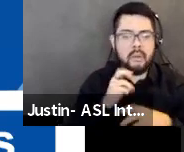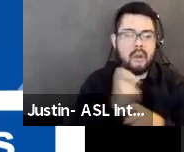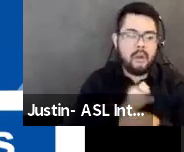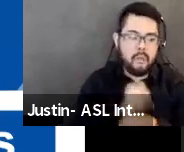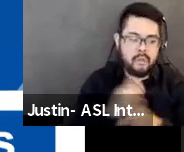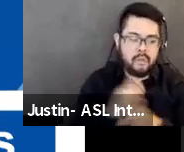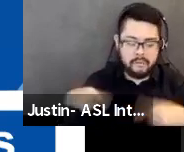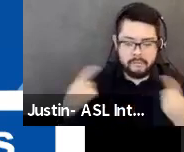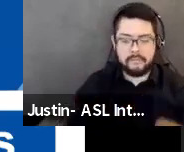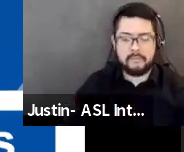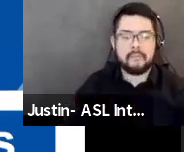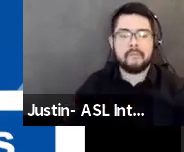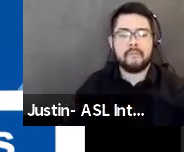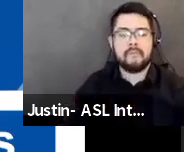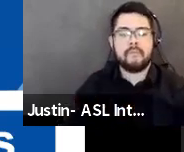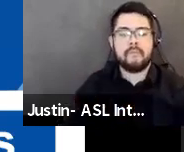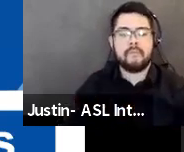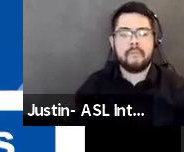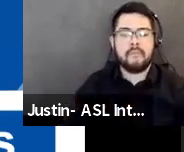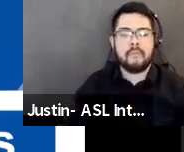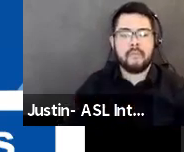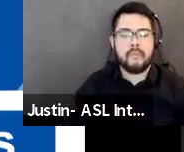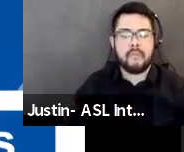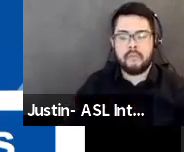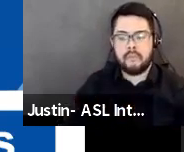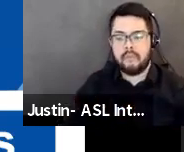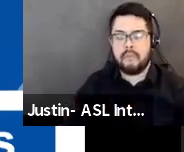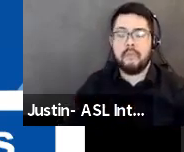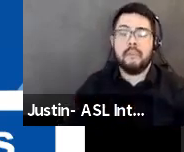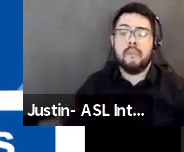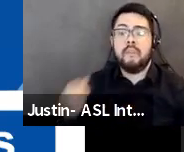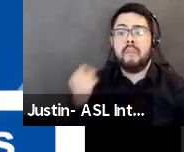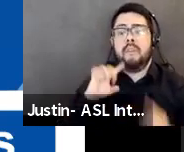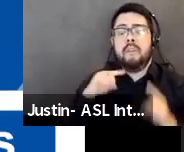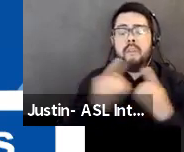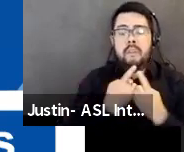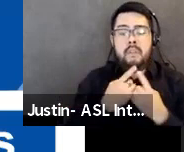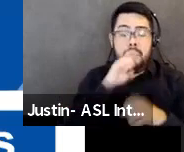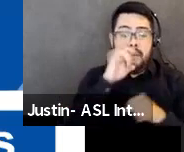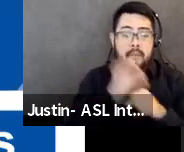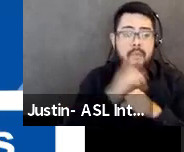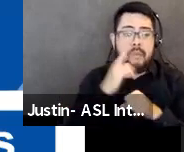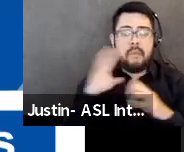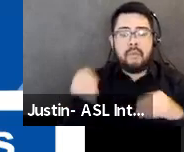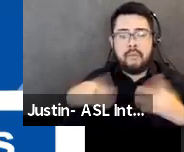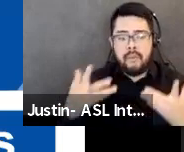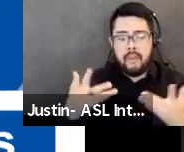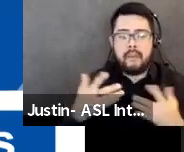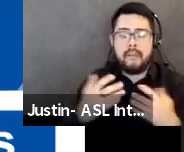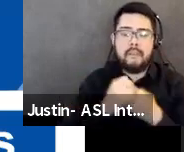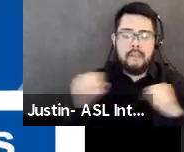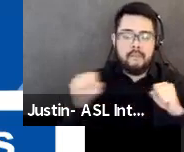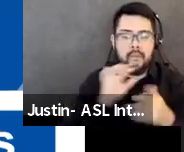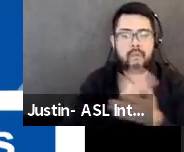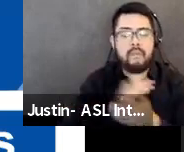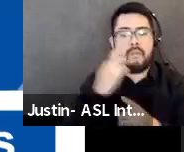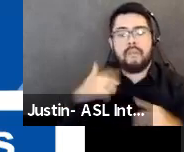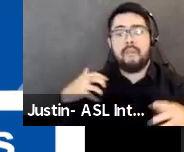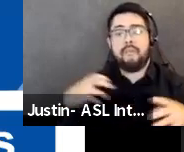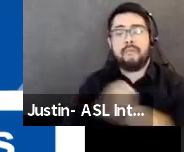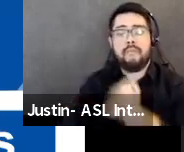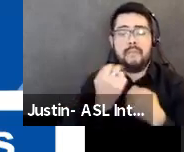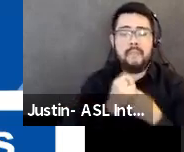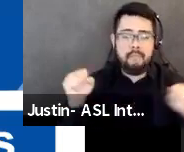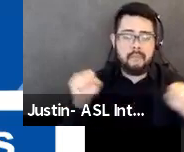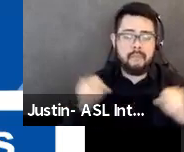work the district's commitment to provide safe and supportive schools is based on a comprehensive safety strategy